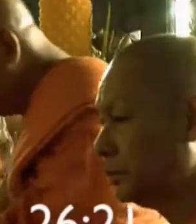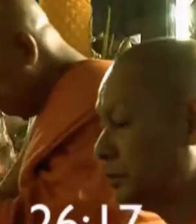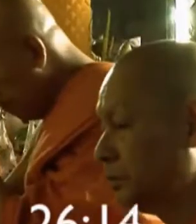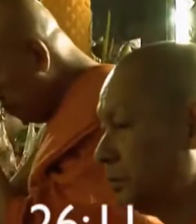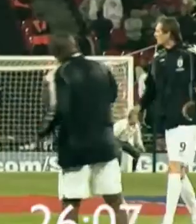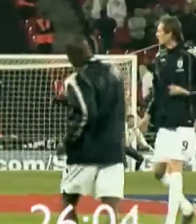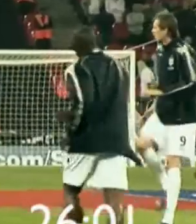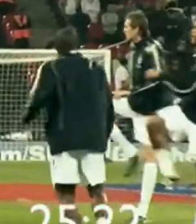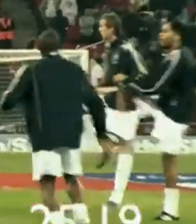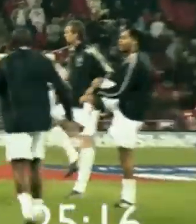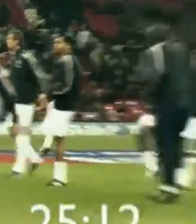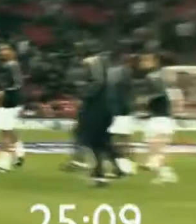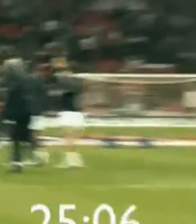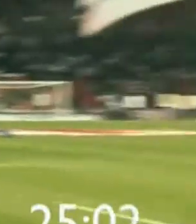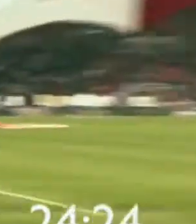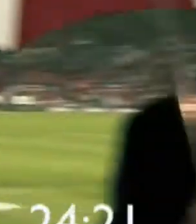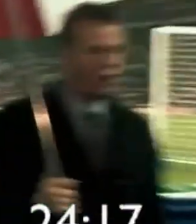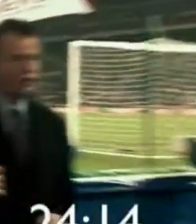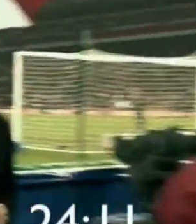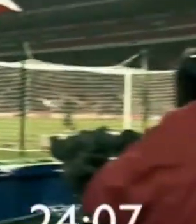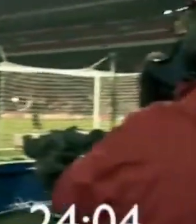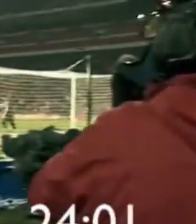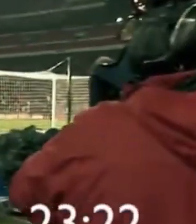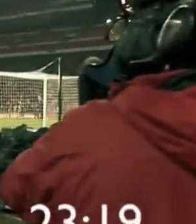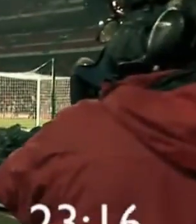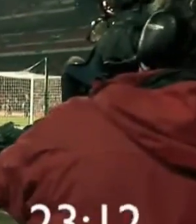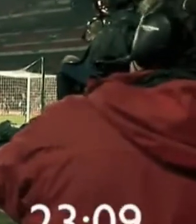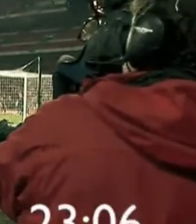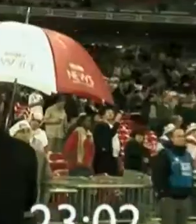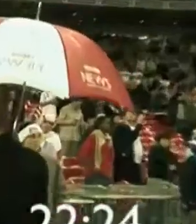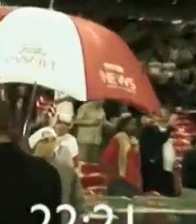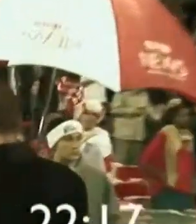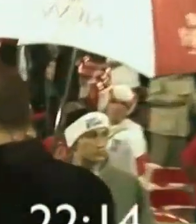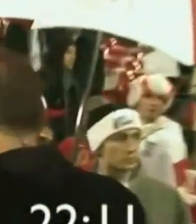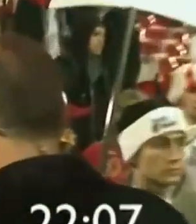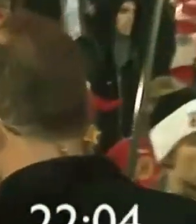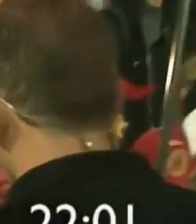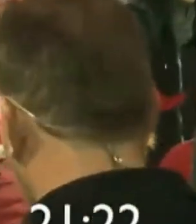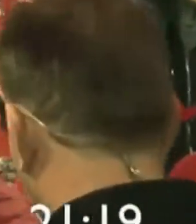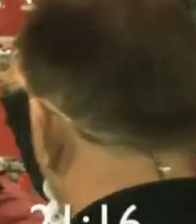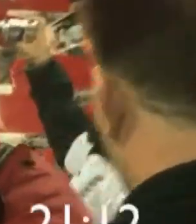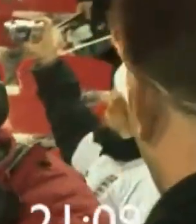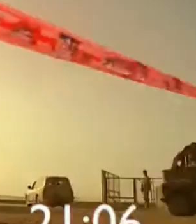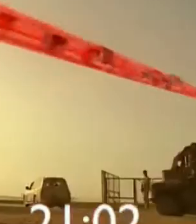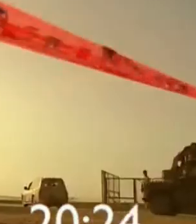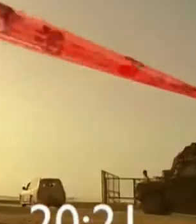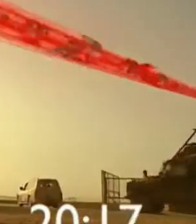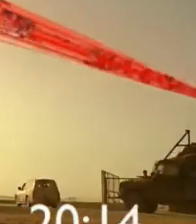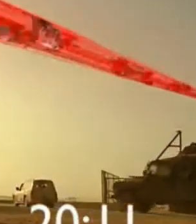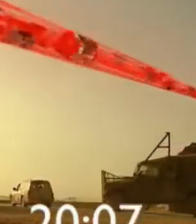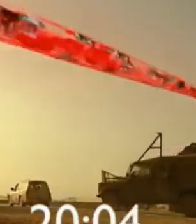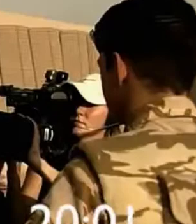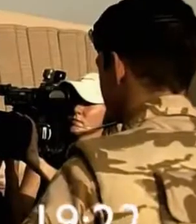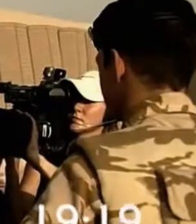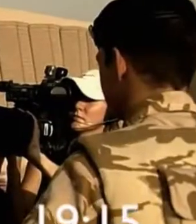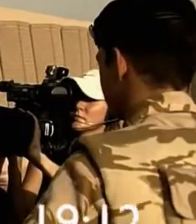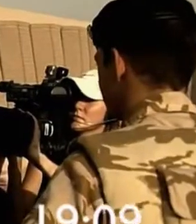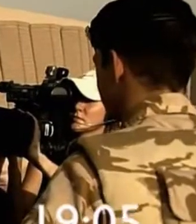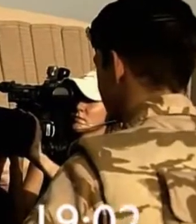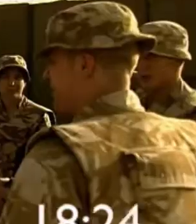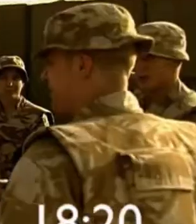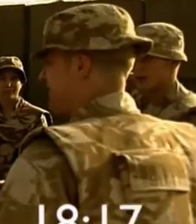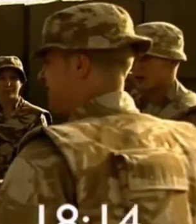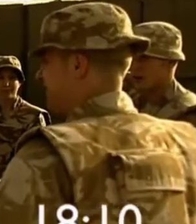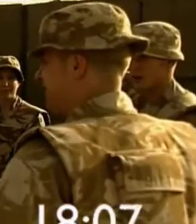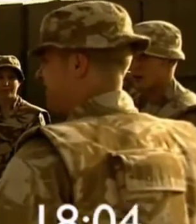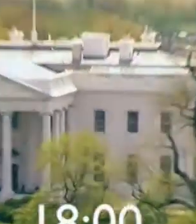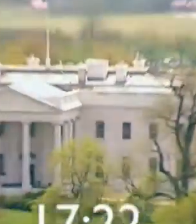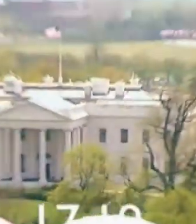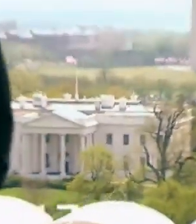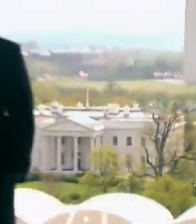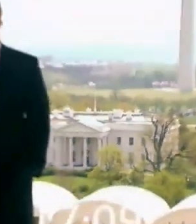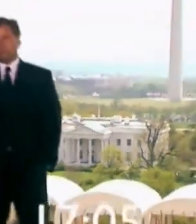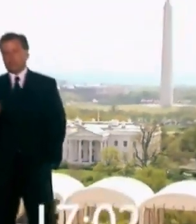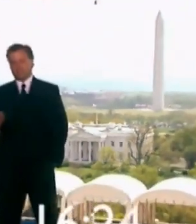is